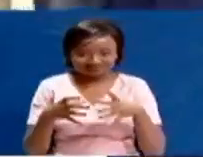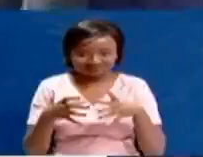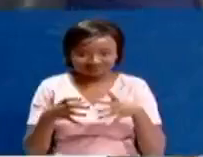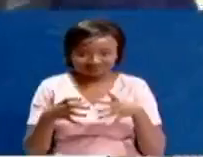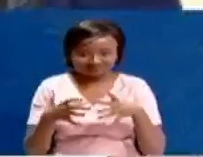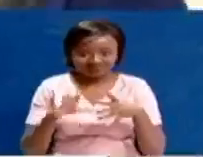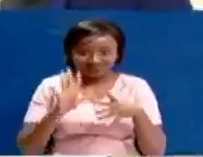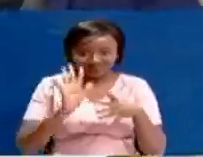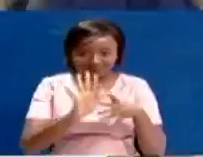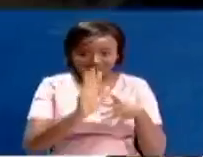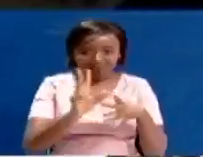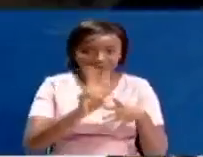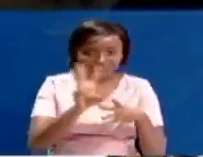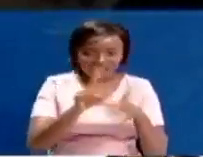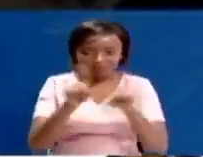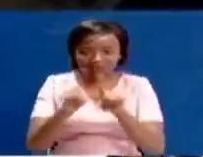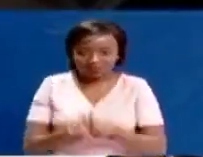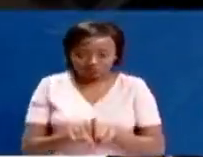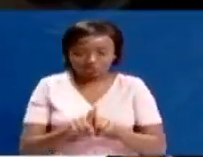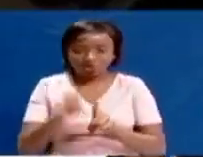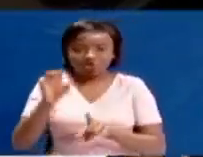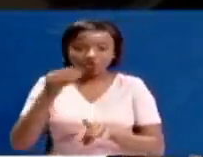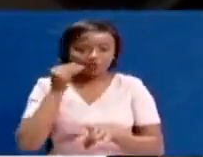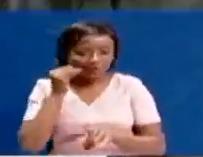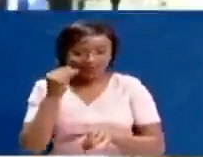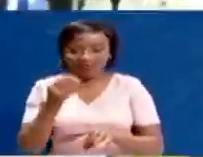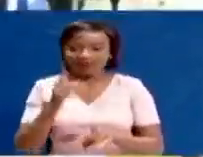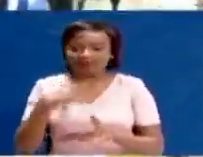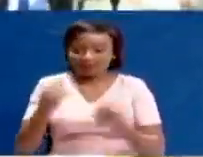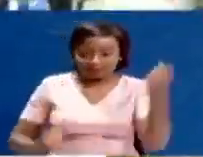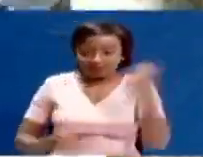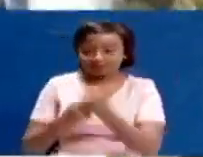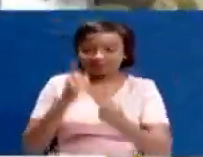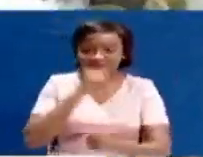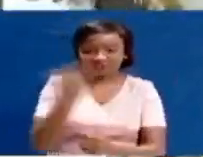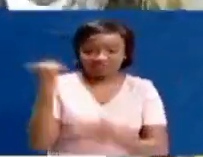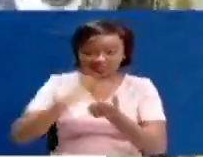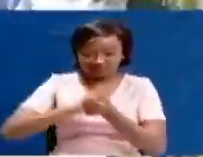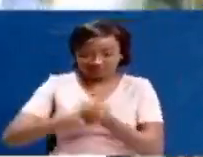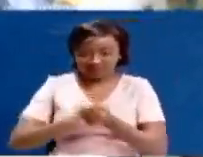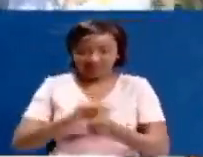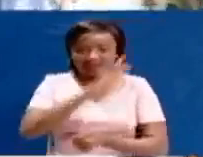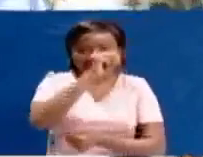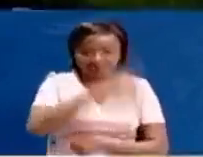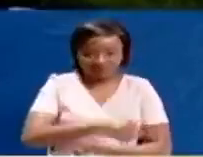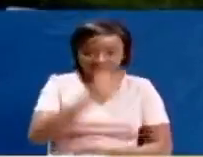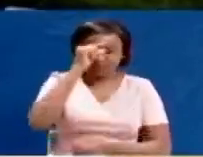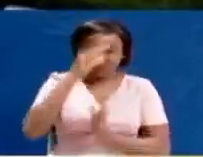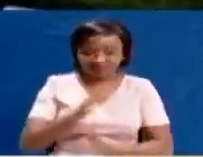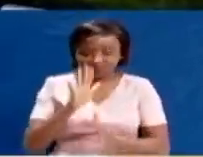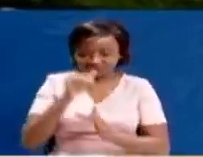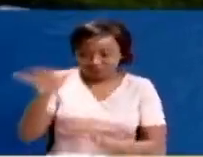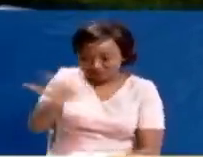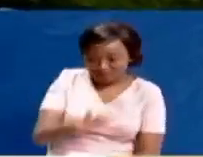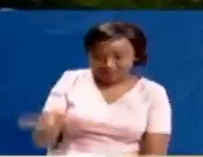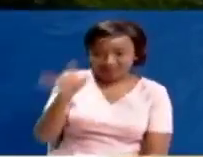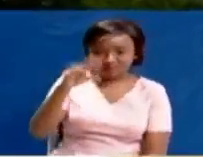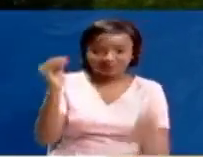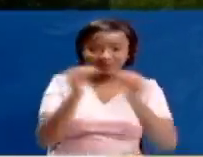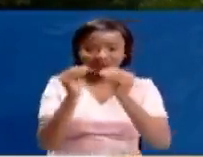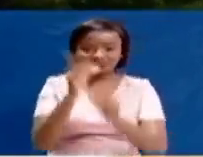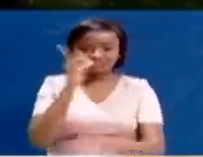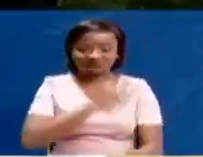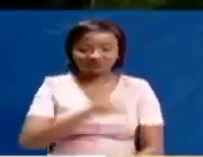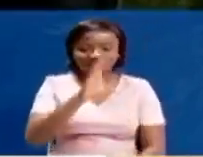Wamalwa and Oparanya were endorsed in Kajiado last Friday, where governors, MPs and senators from the region met at